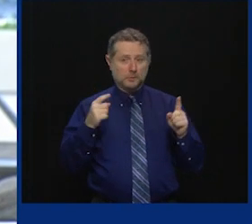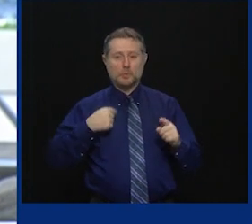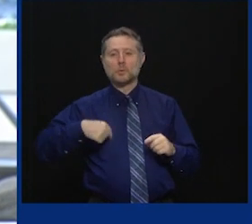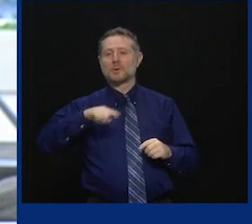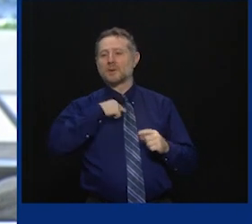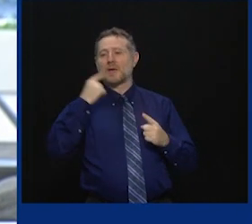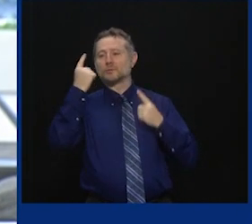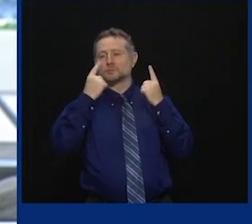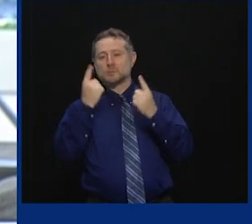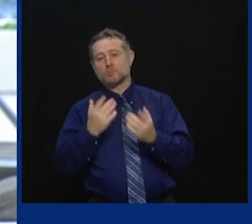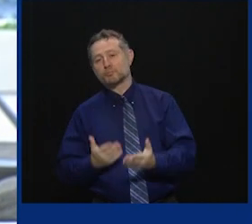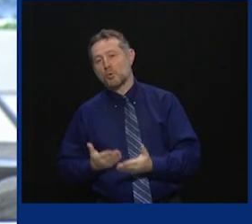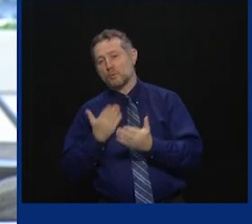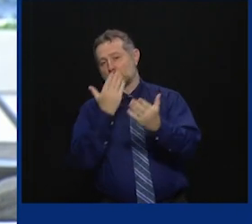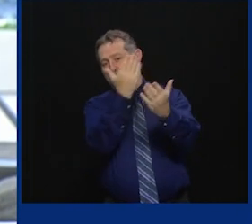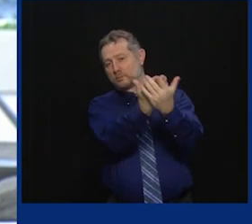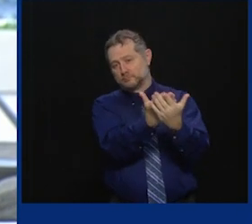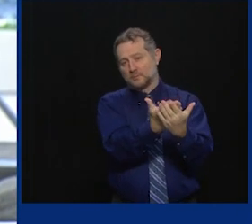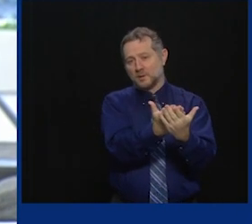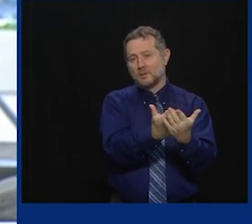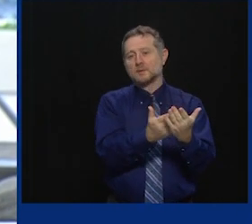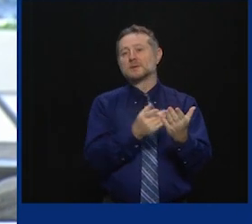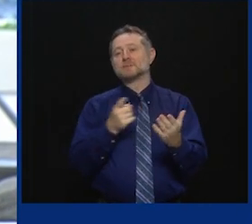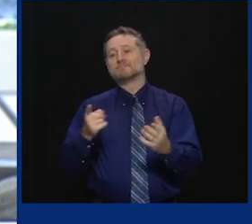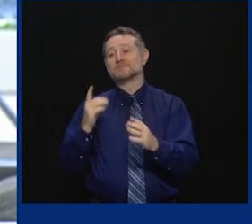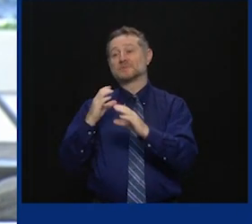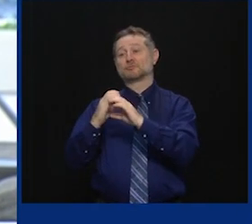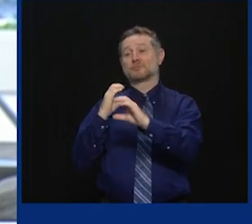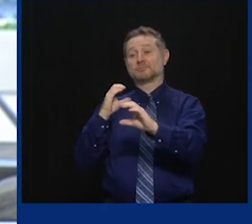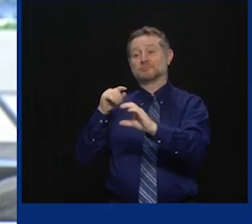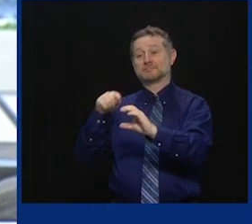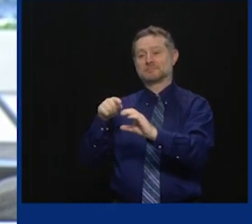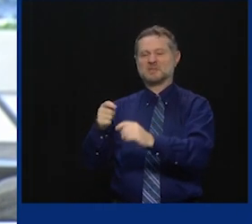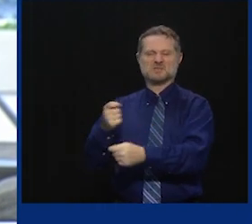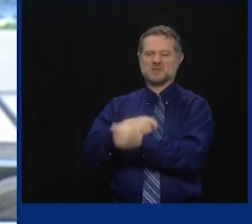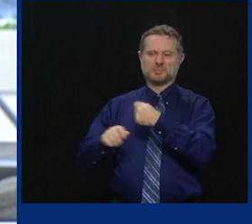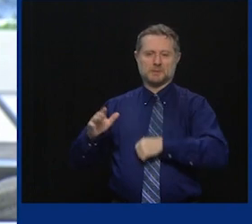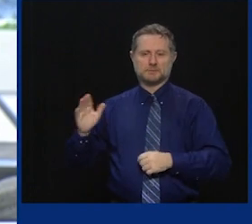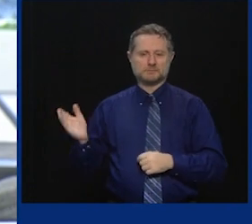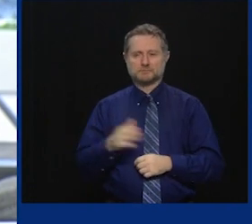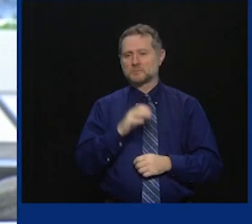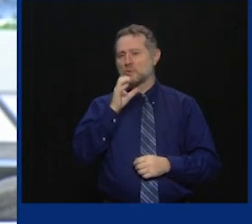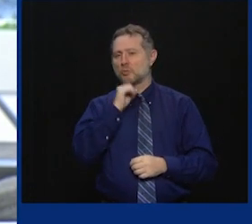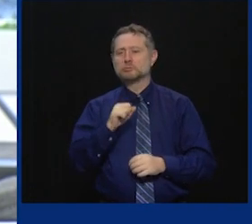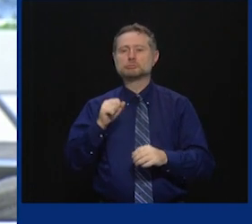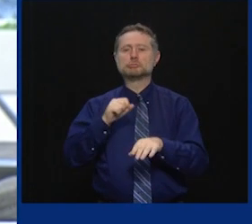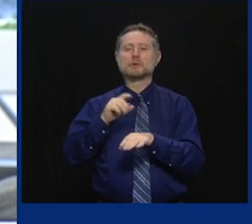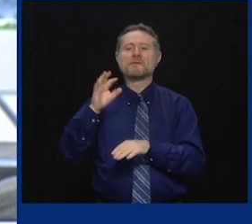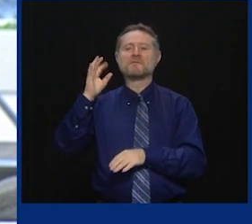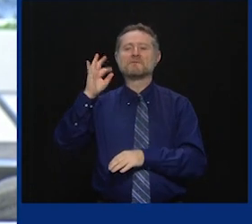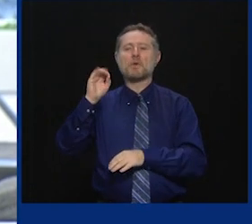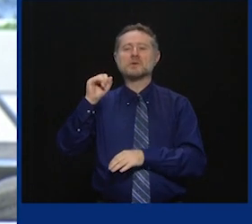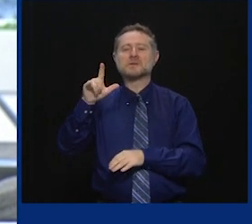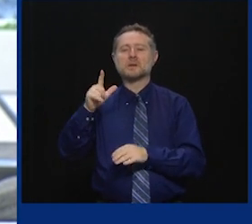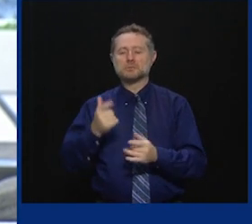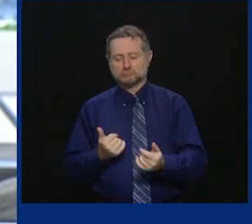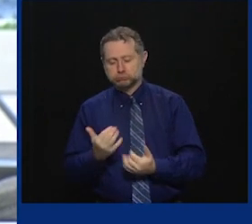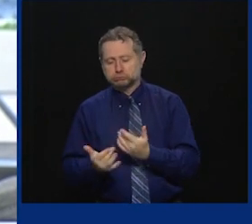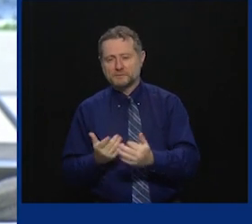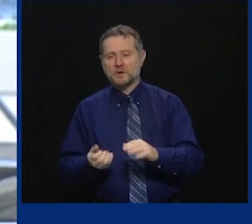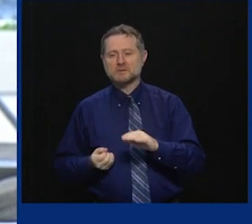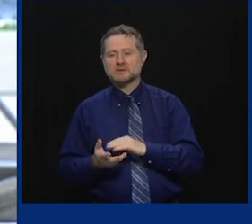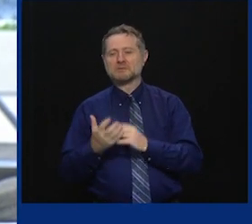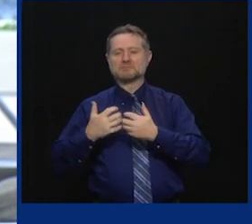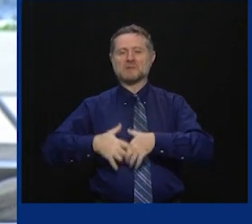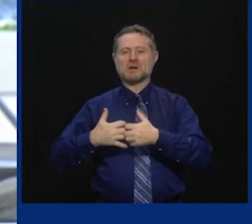a transmission line to really replace the old antiquated, dirty fossil fuel plants that are now